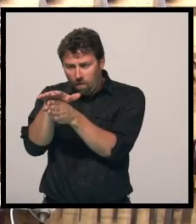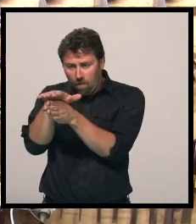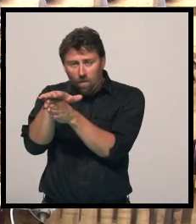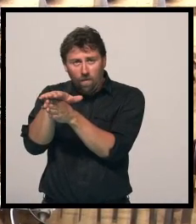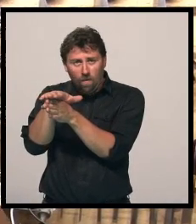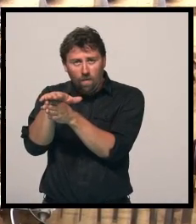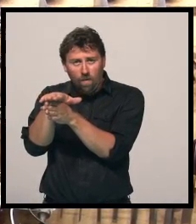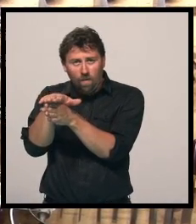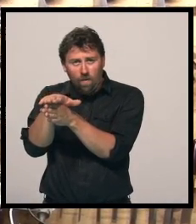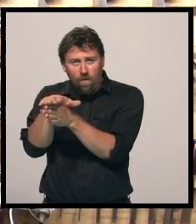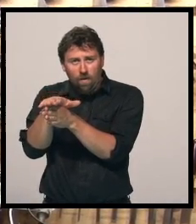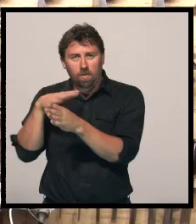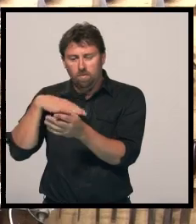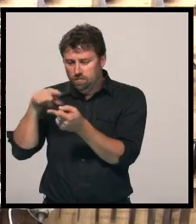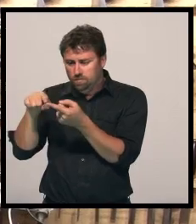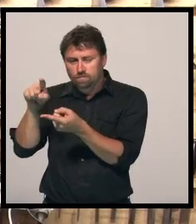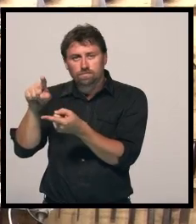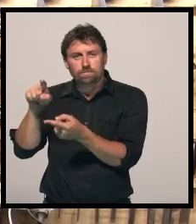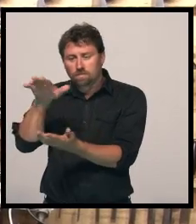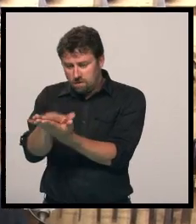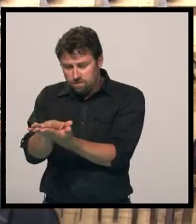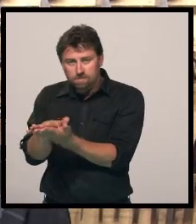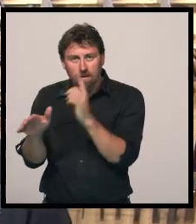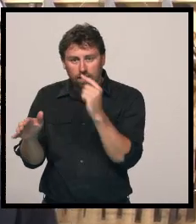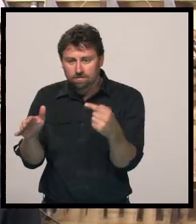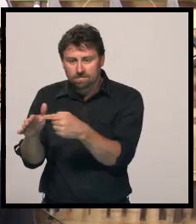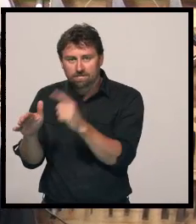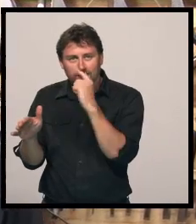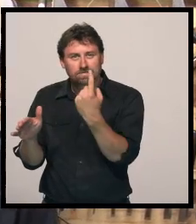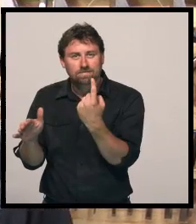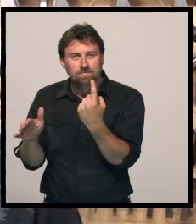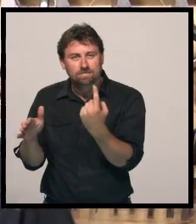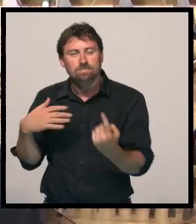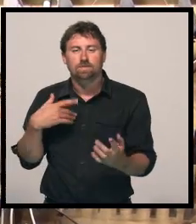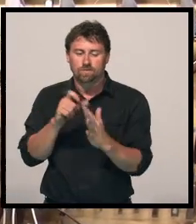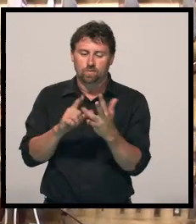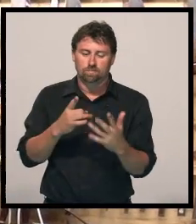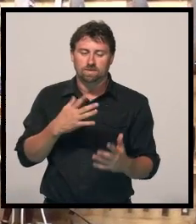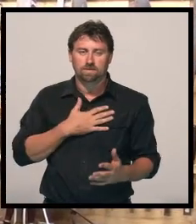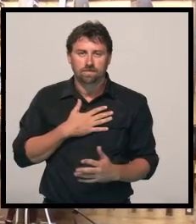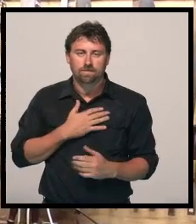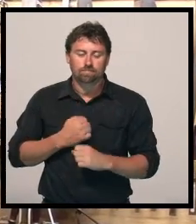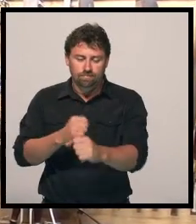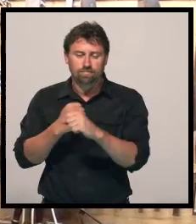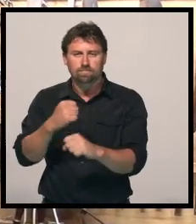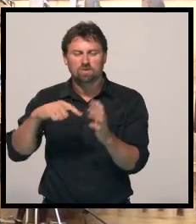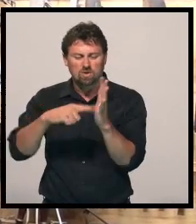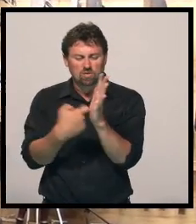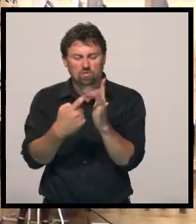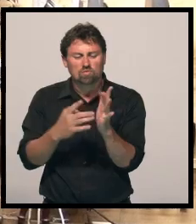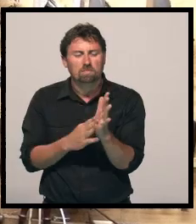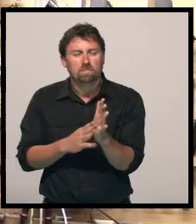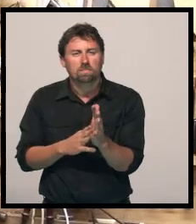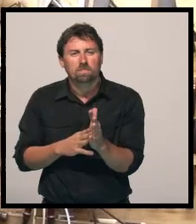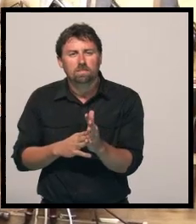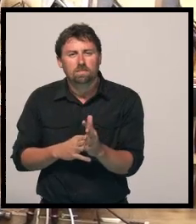edge is increased because the panel's on the table. So this one I'm going to have to do in the vise, and I'll do with a little trimmer. And